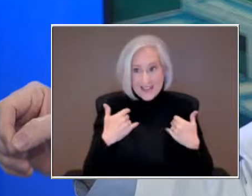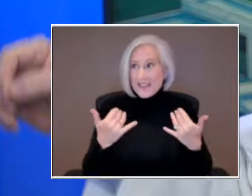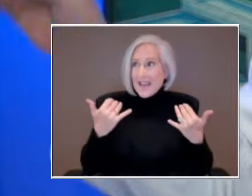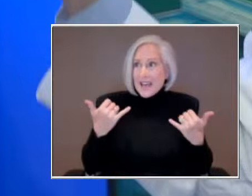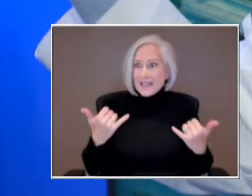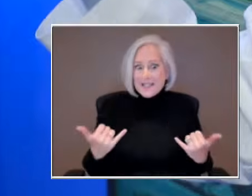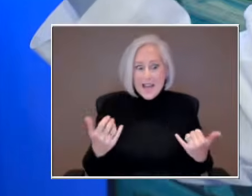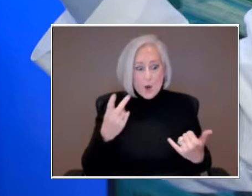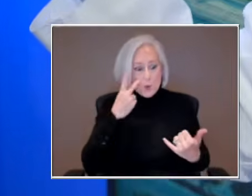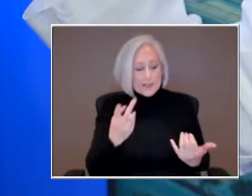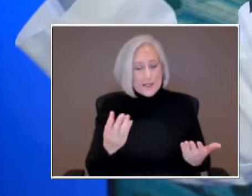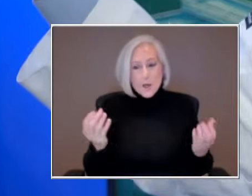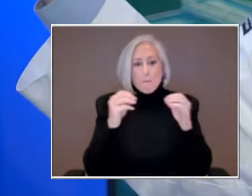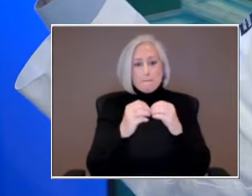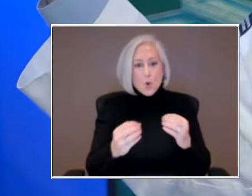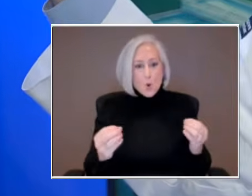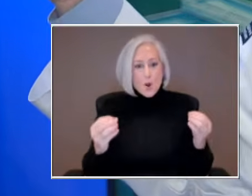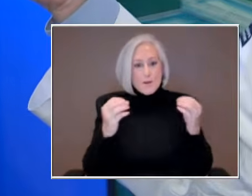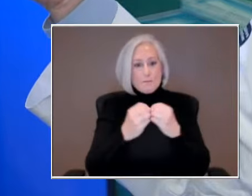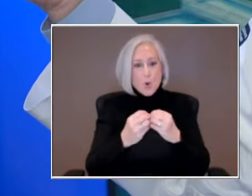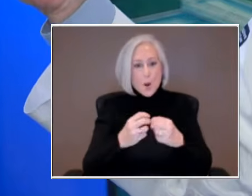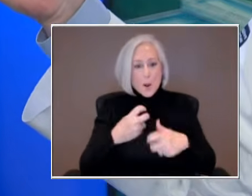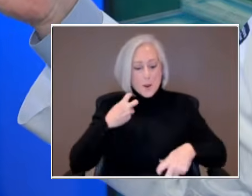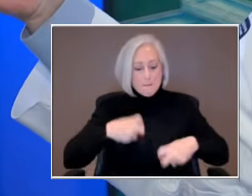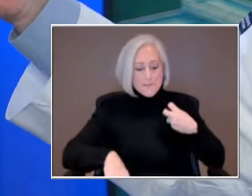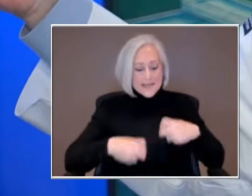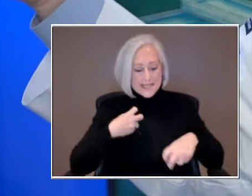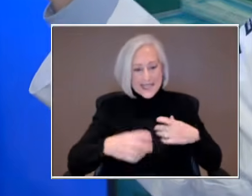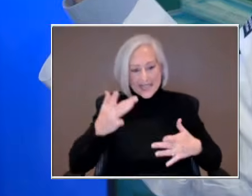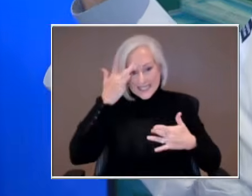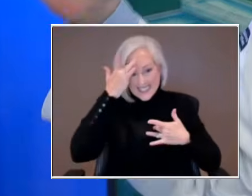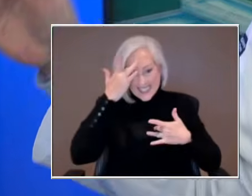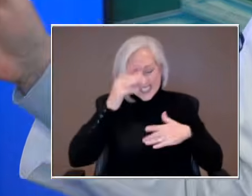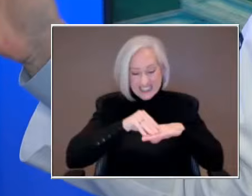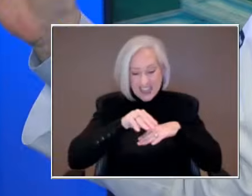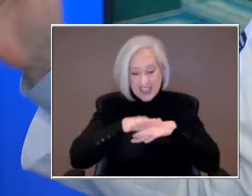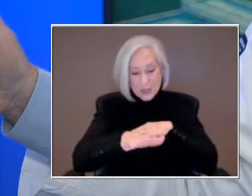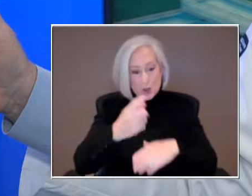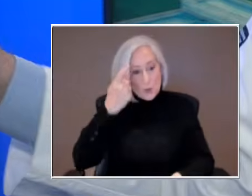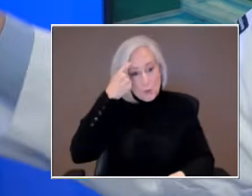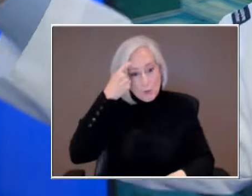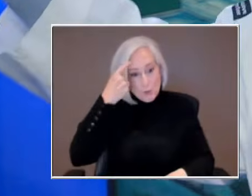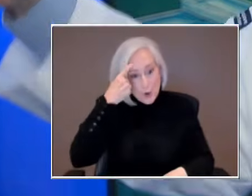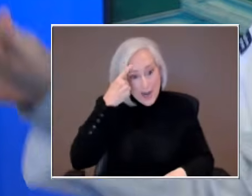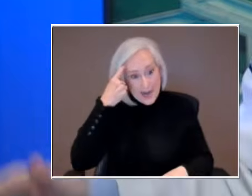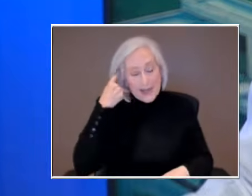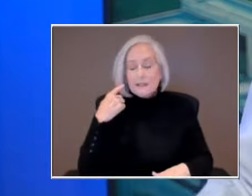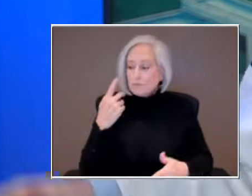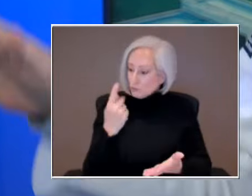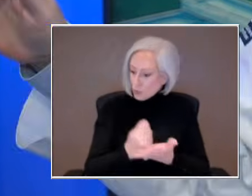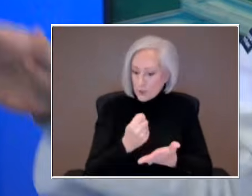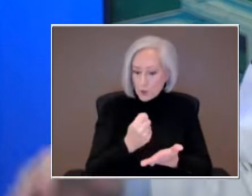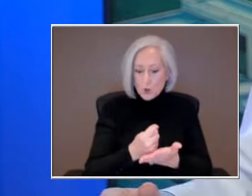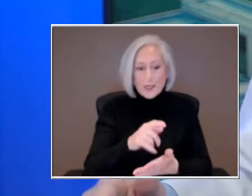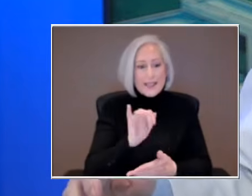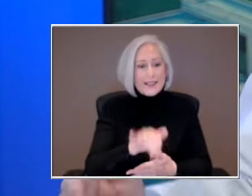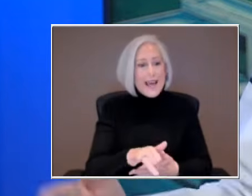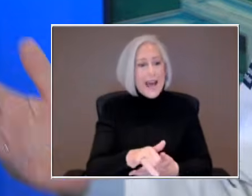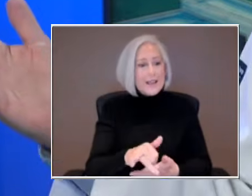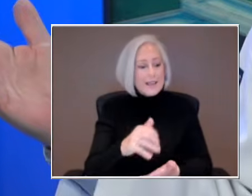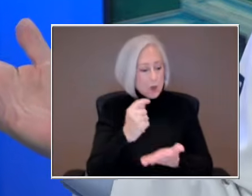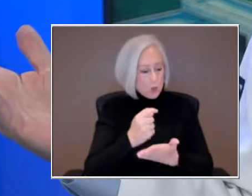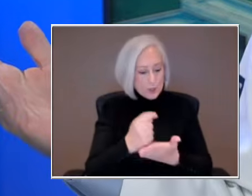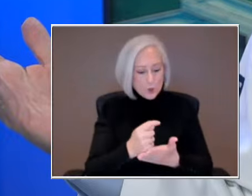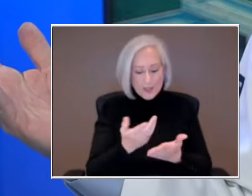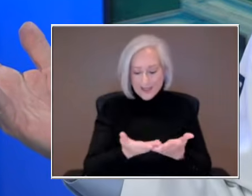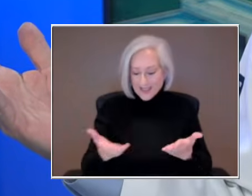metastatic disease that had spread to the brain, and we've been able to treat it. We've been able to treat disease outside of the